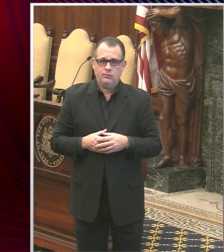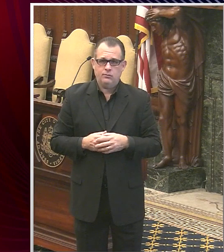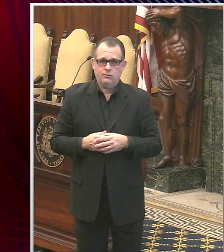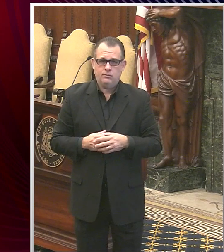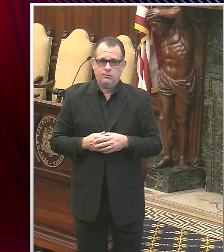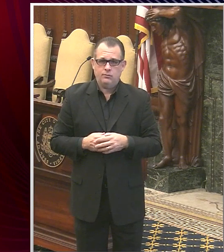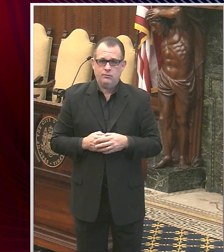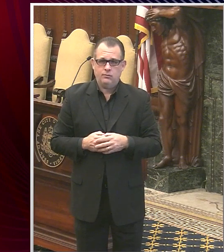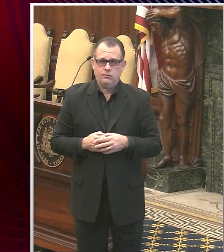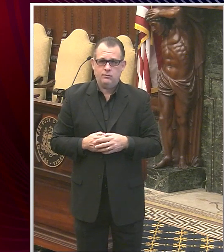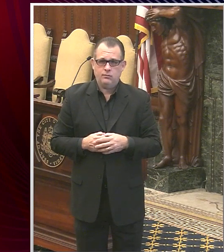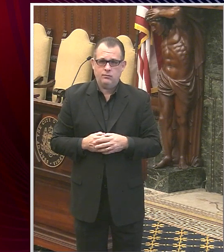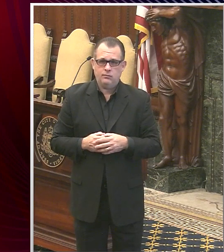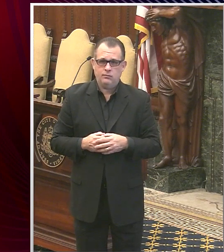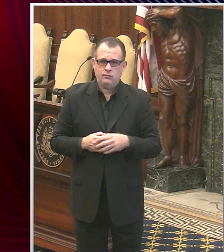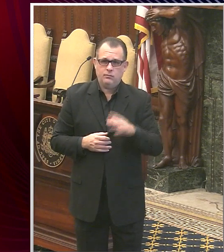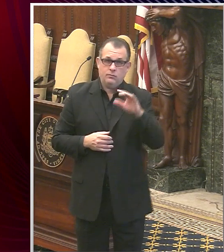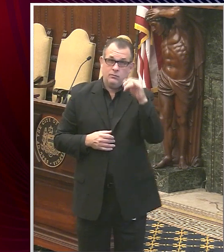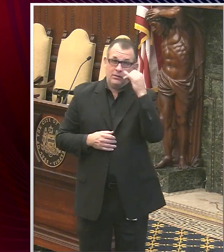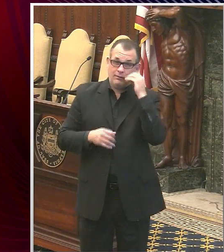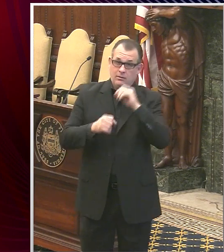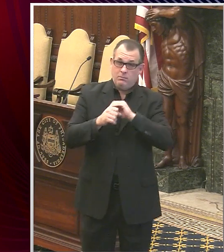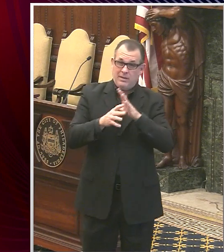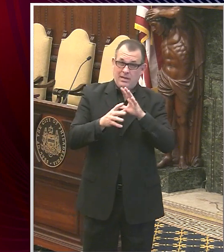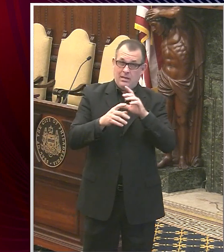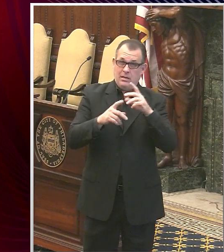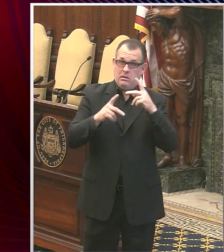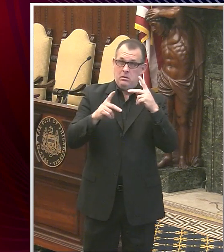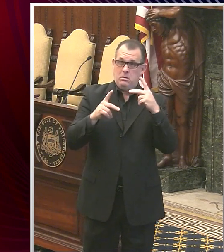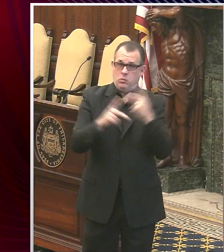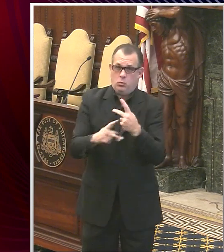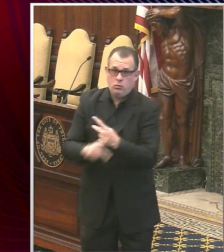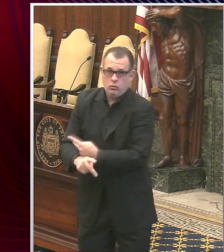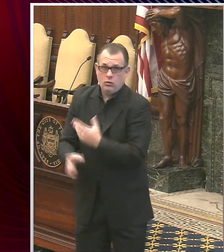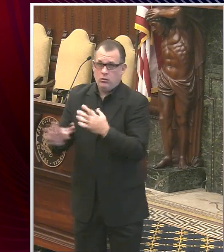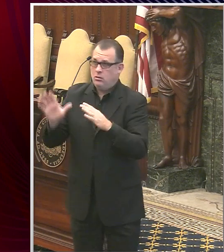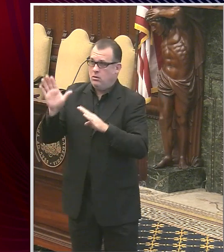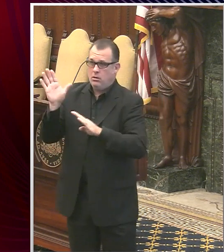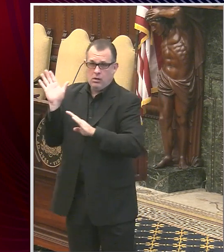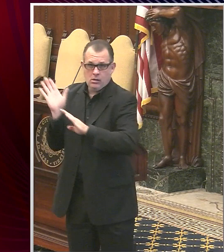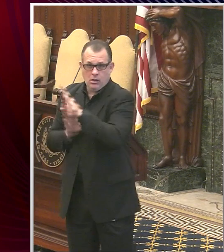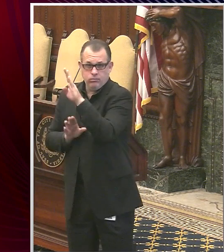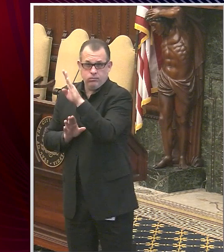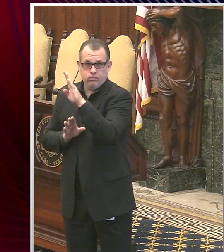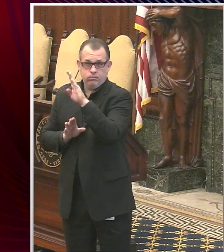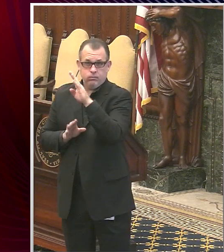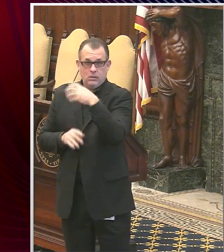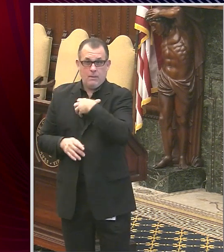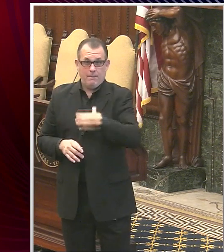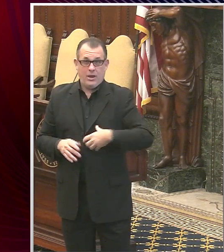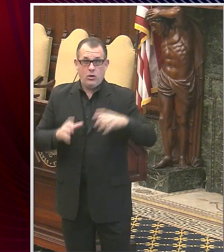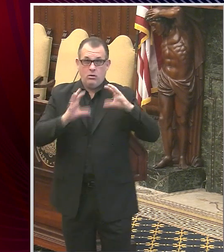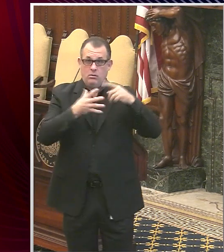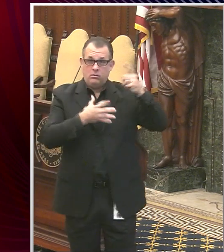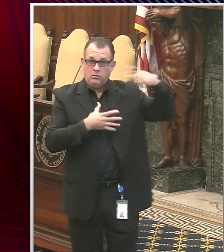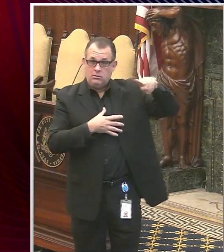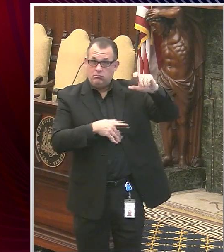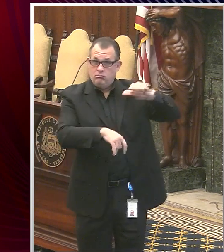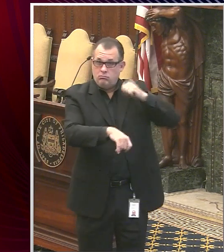Yes, if the pandemic worsens over the coming weeks, is the administration considering at all putting in place a